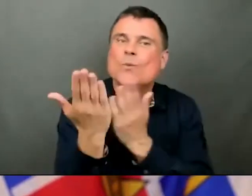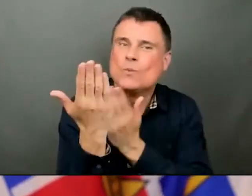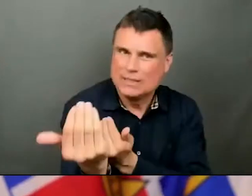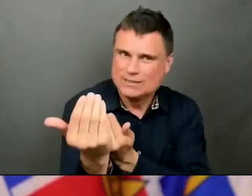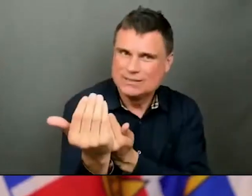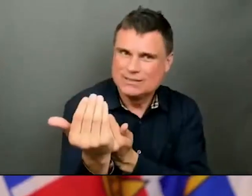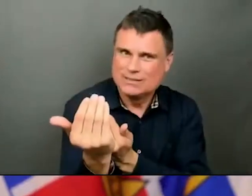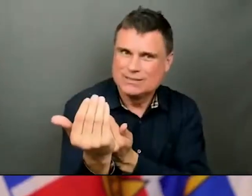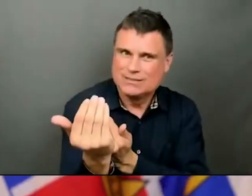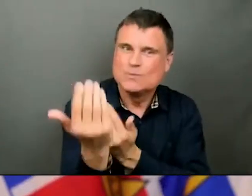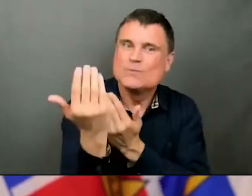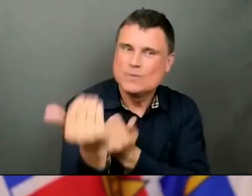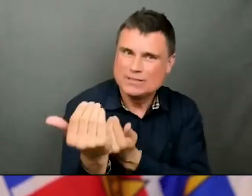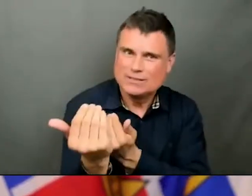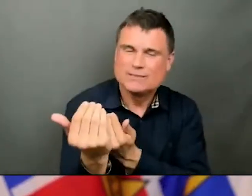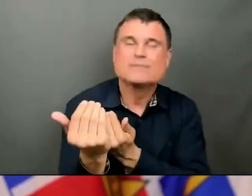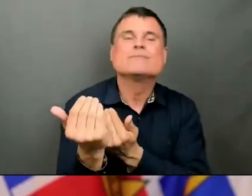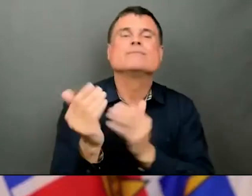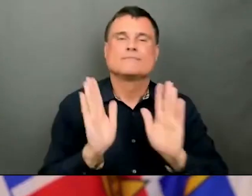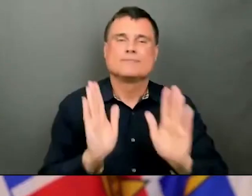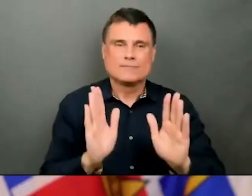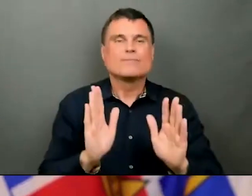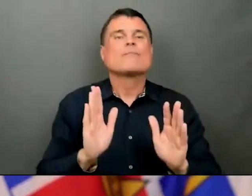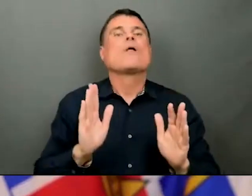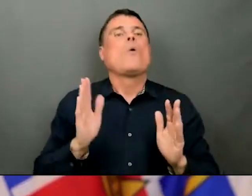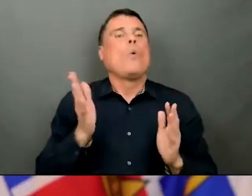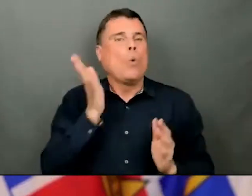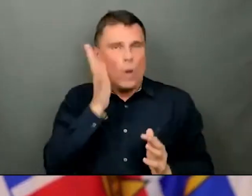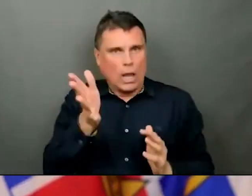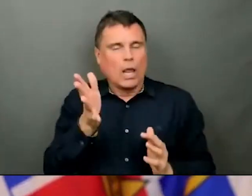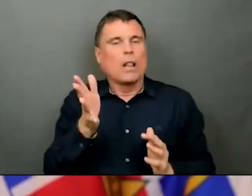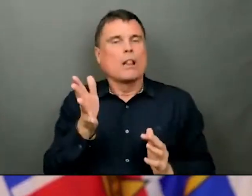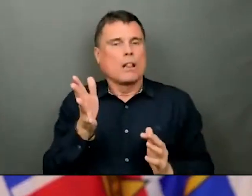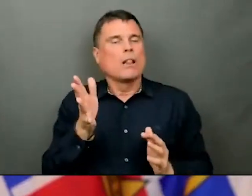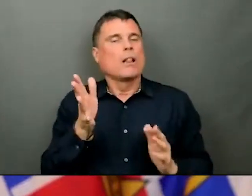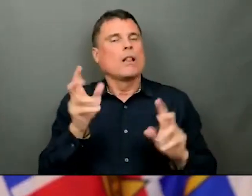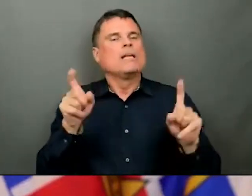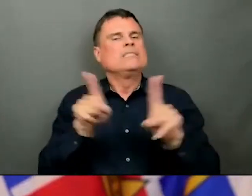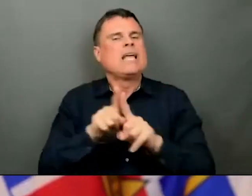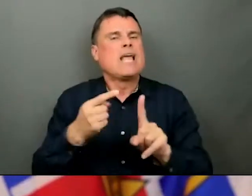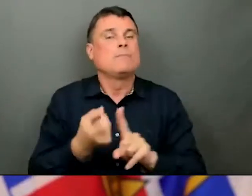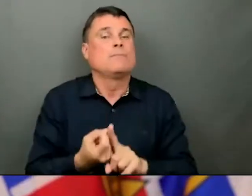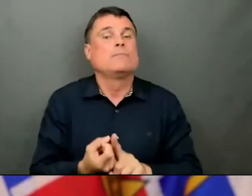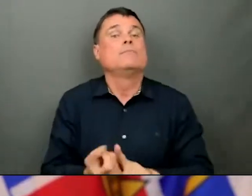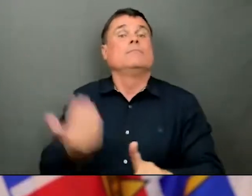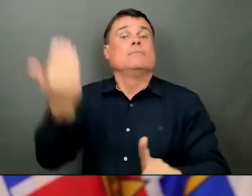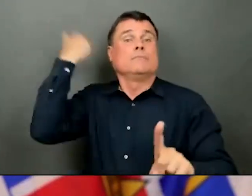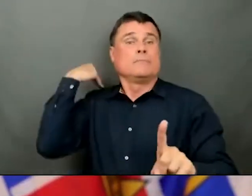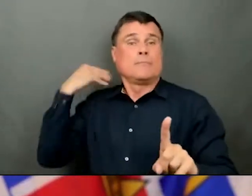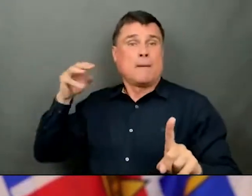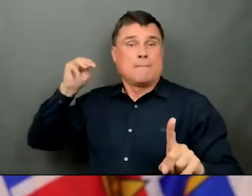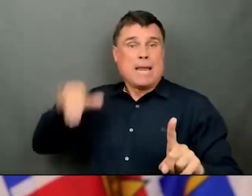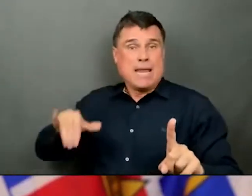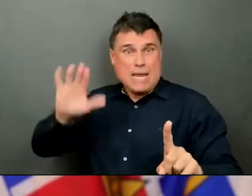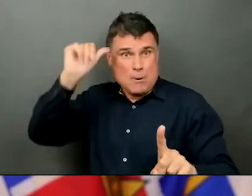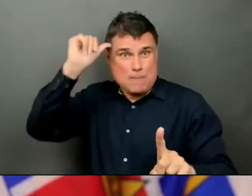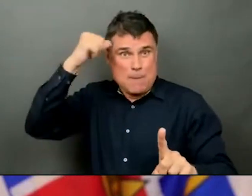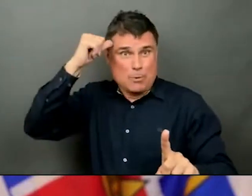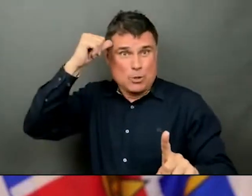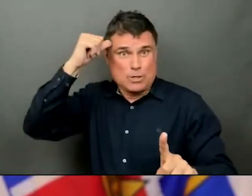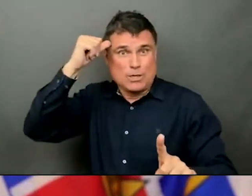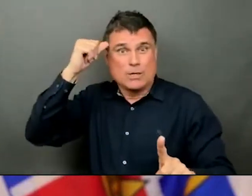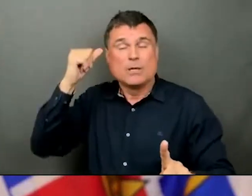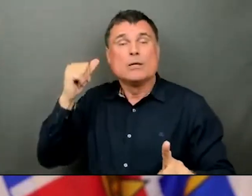going back to the same approach that we took last May. Where we started gradually increasing